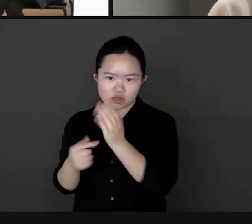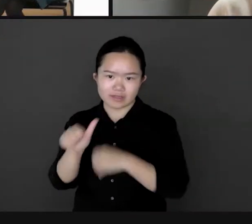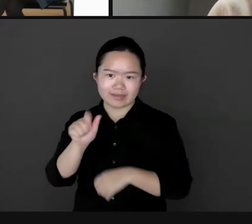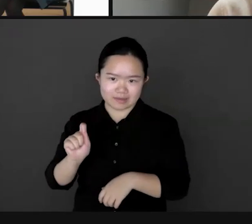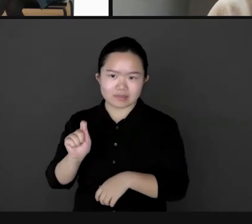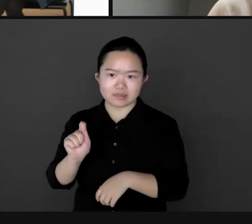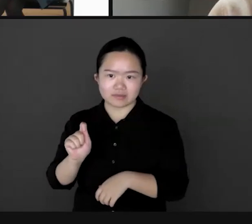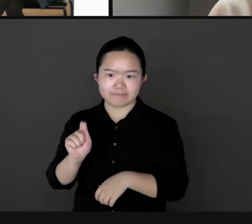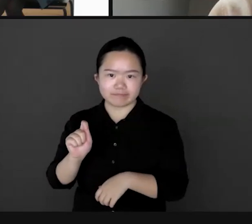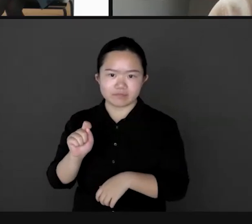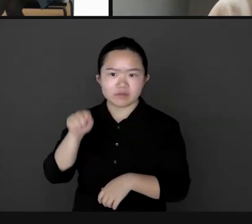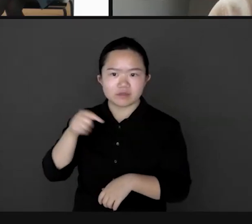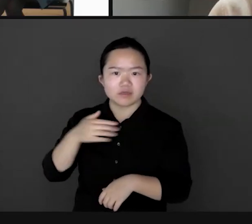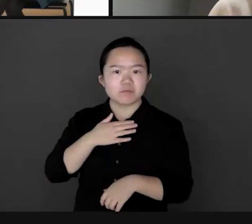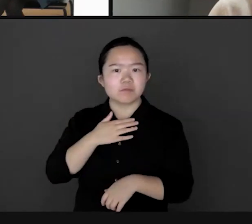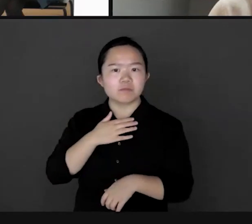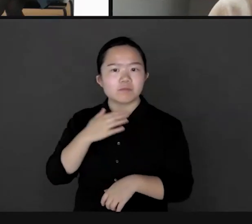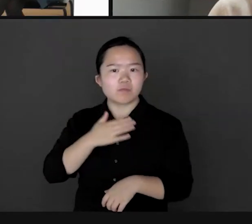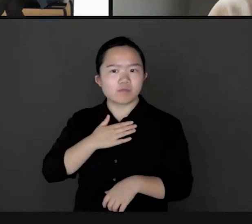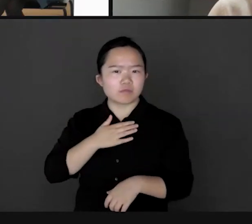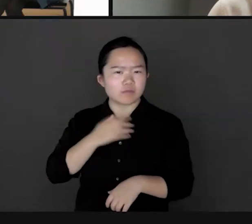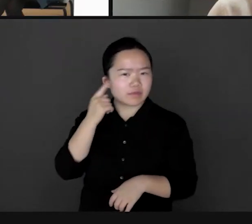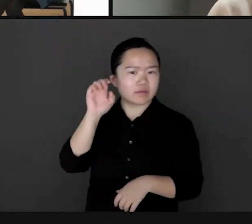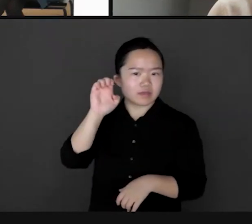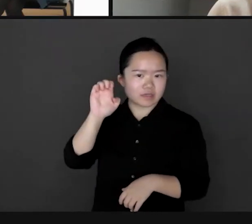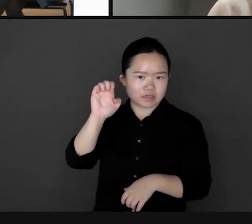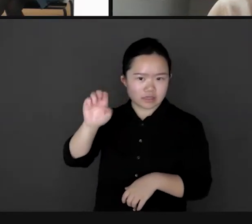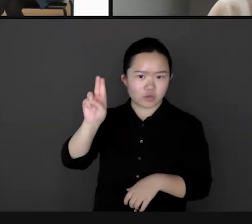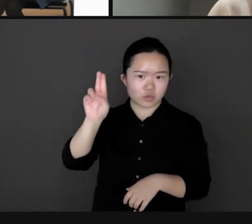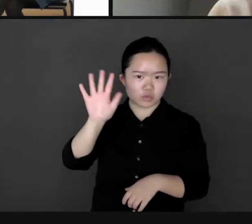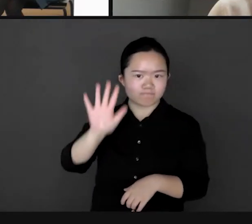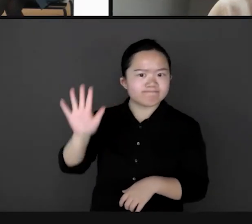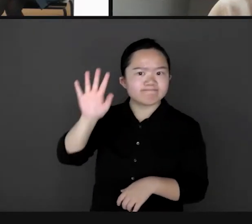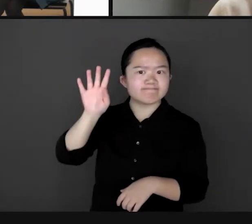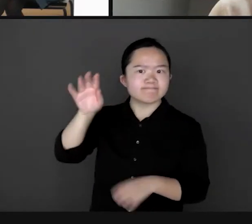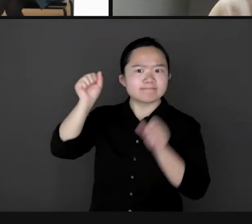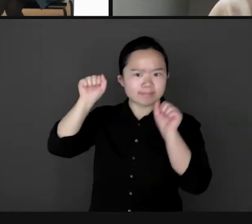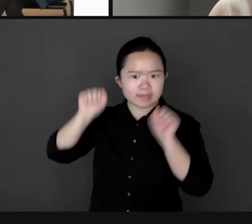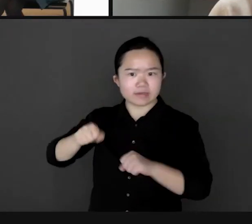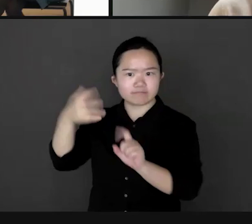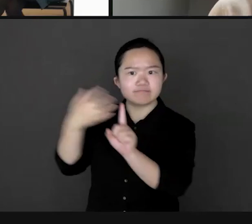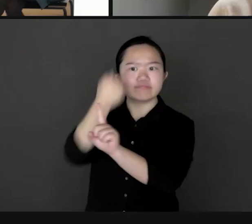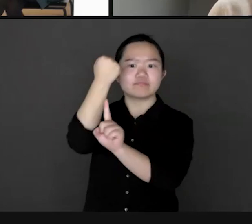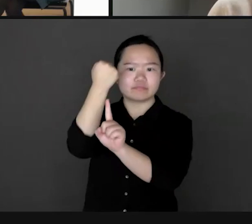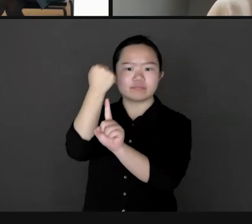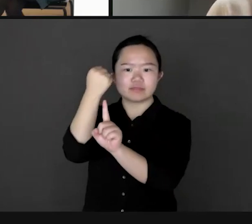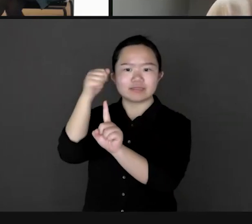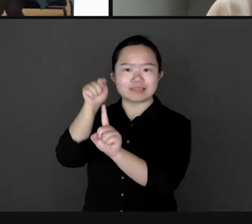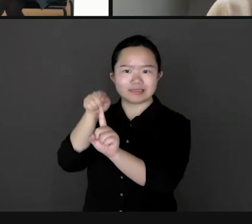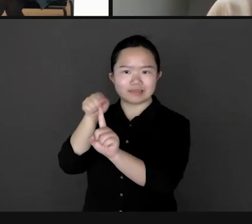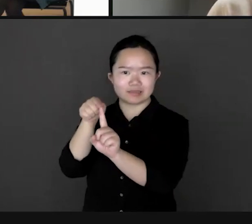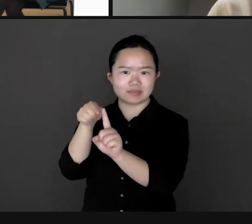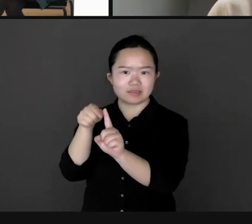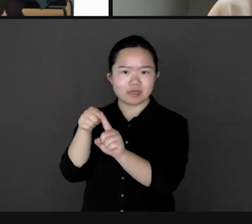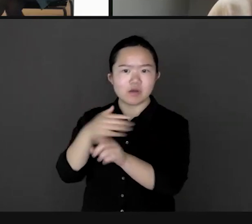of accessible digital technology, but many people still need to have other versions. Of course, we'll work on the harmonized standards